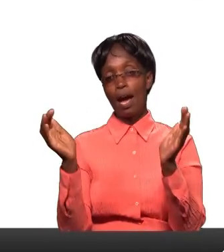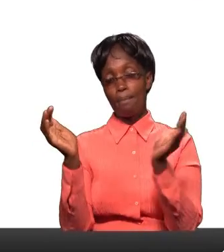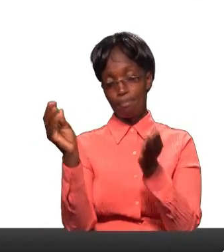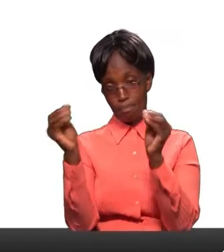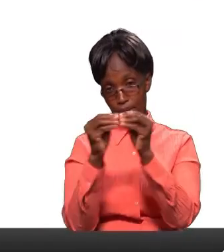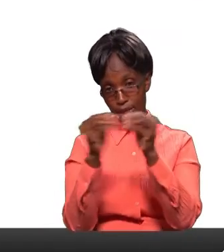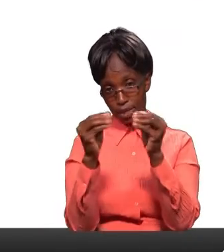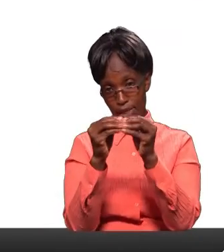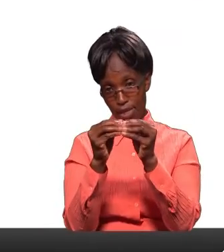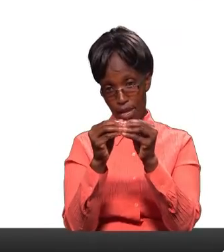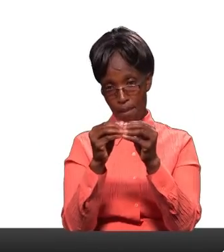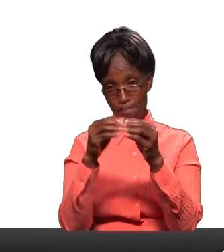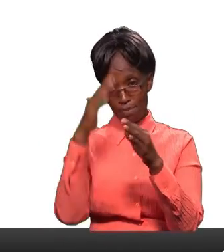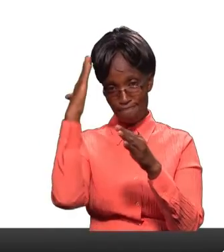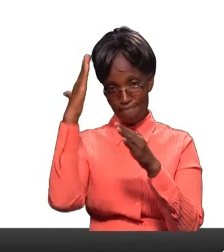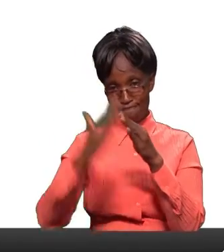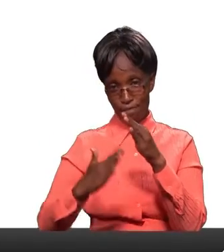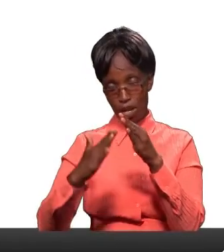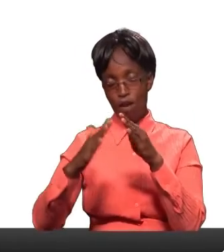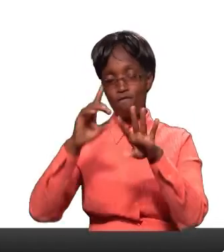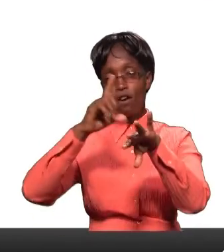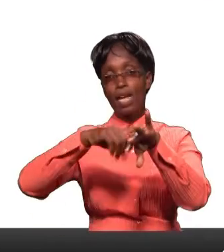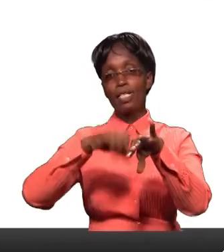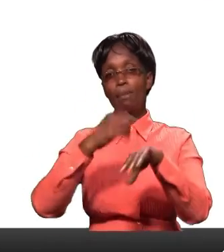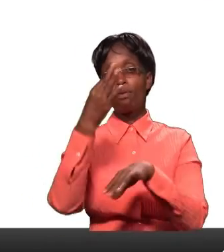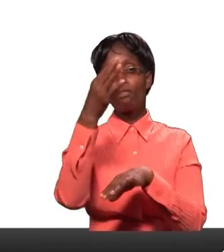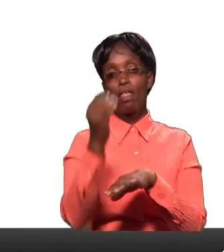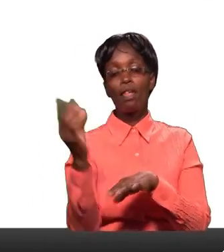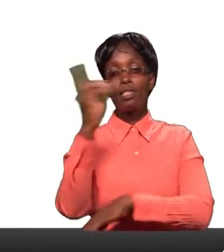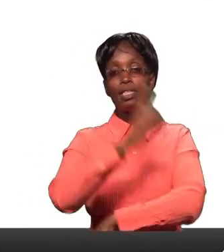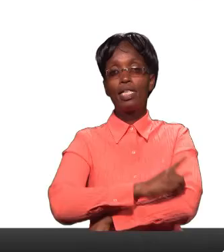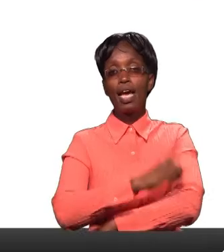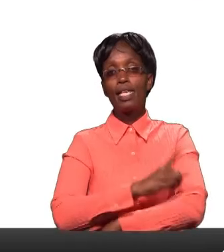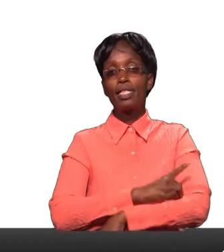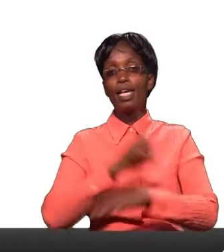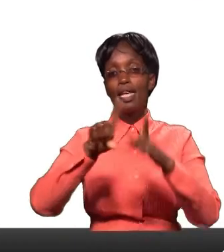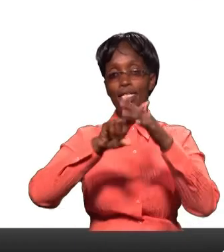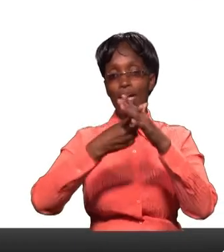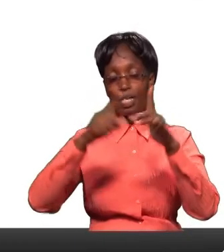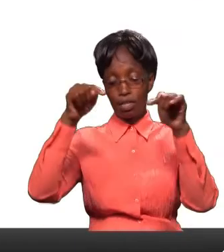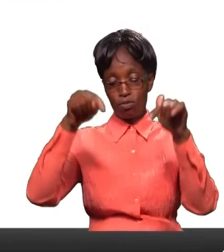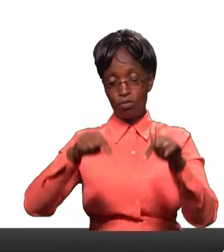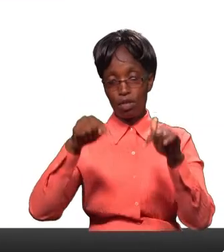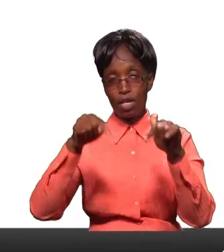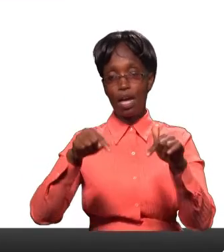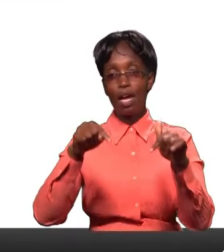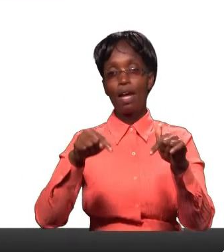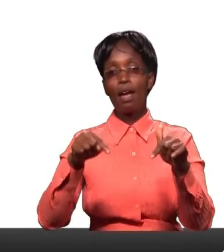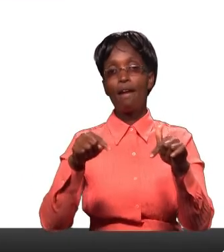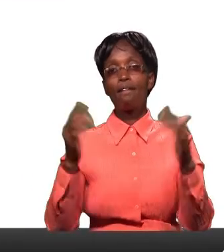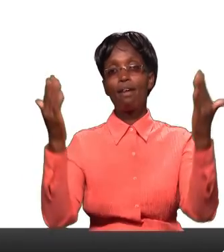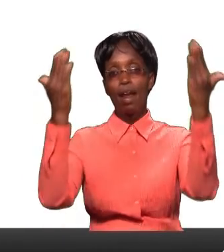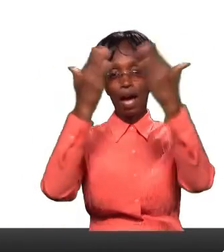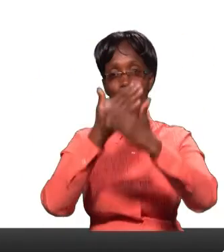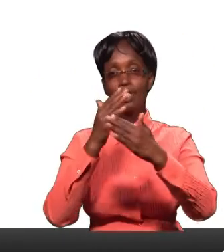hereby prohibited for a period of 30 days effective midnight on